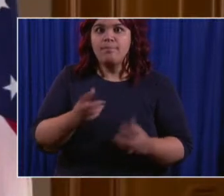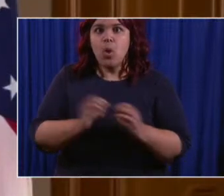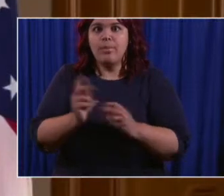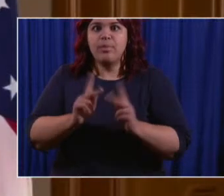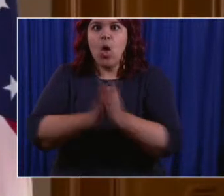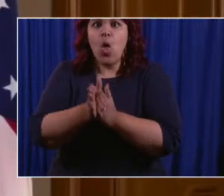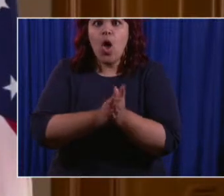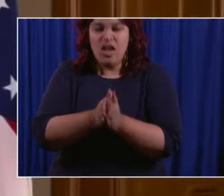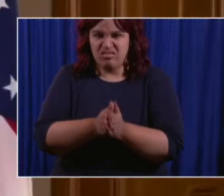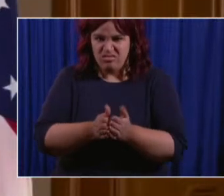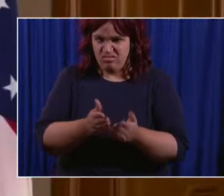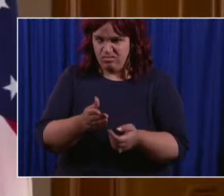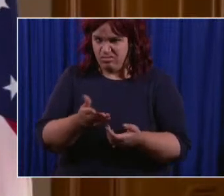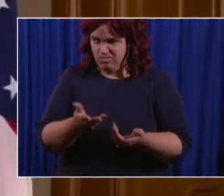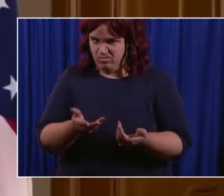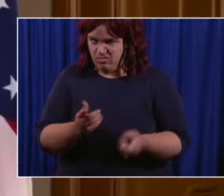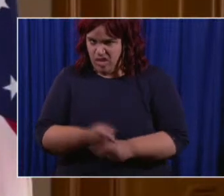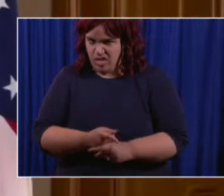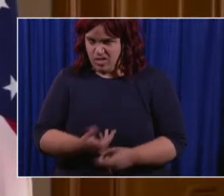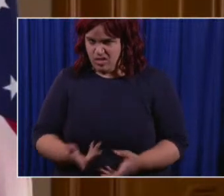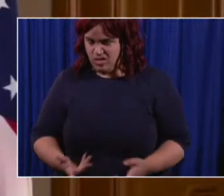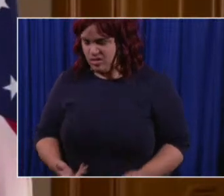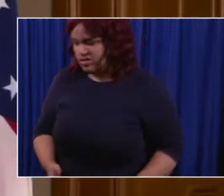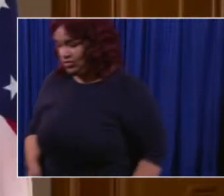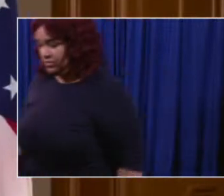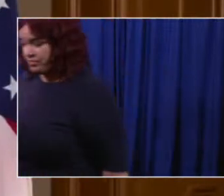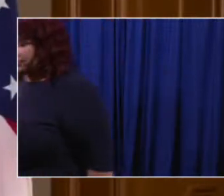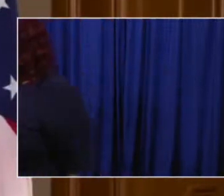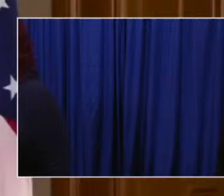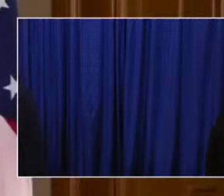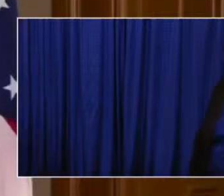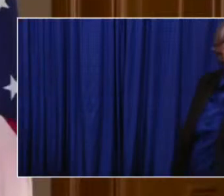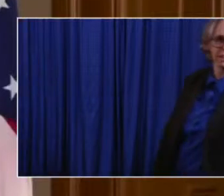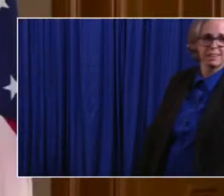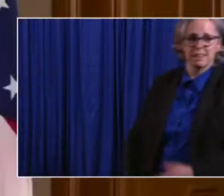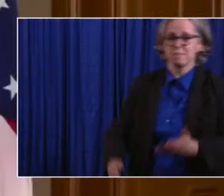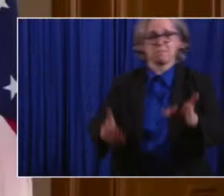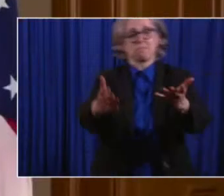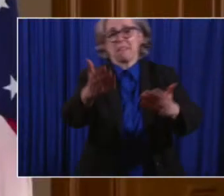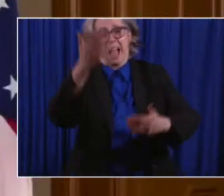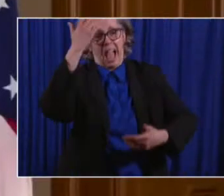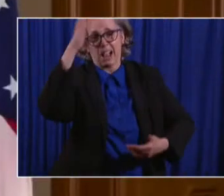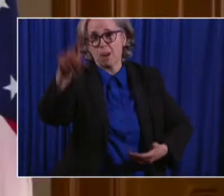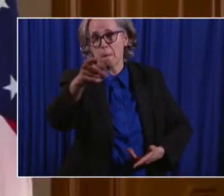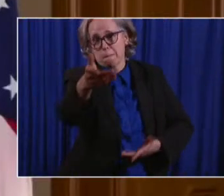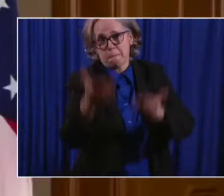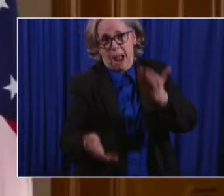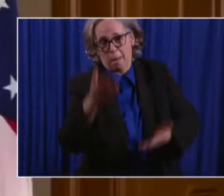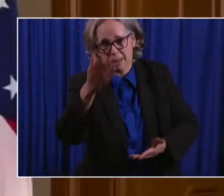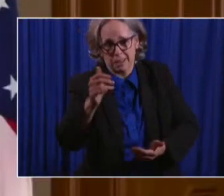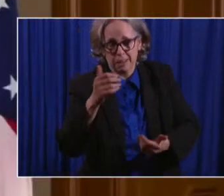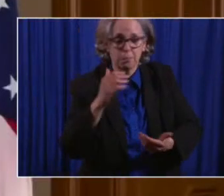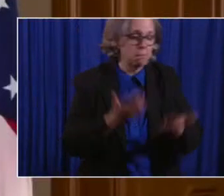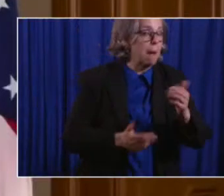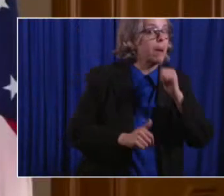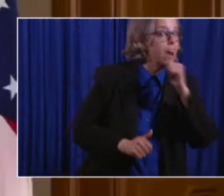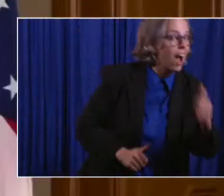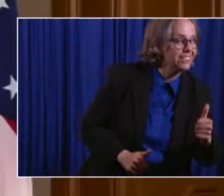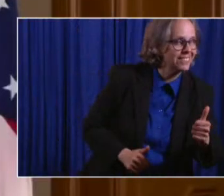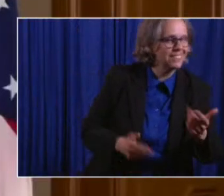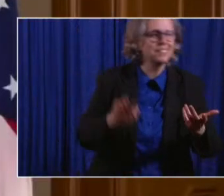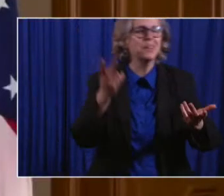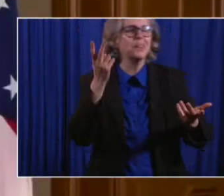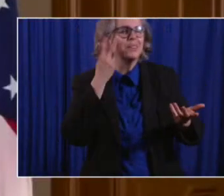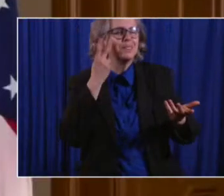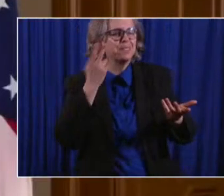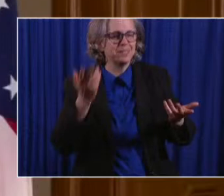don't know. The truth is it might have, it might not have. I just don't know. This is what we went with. We're